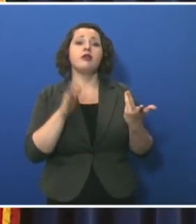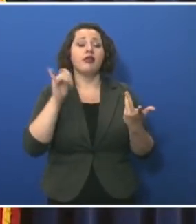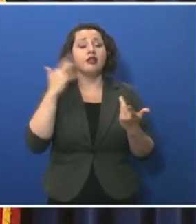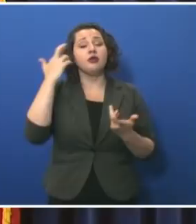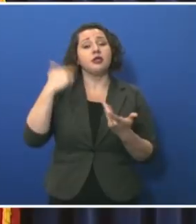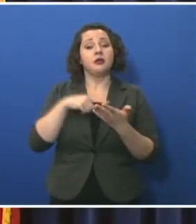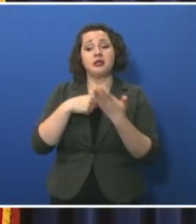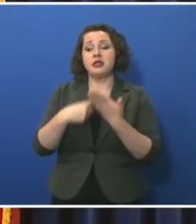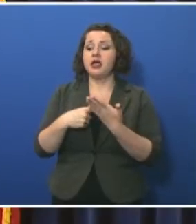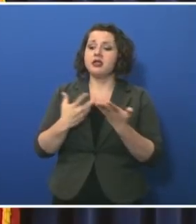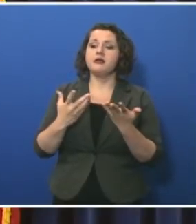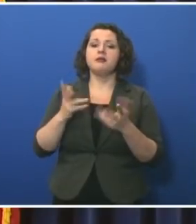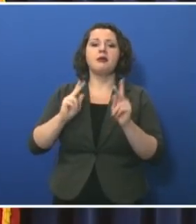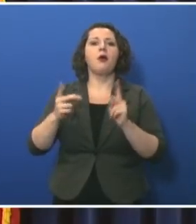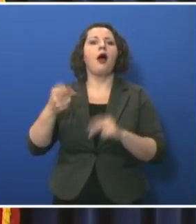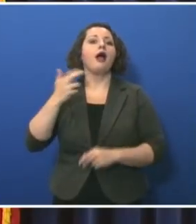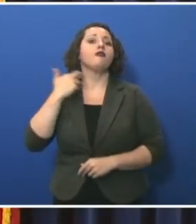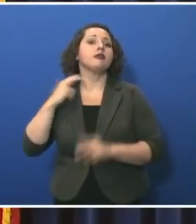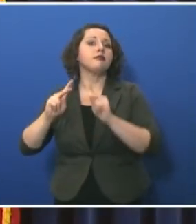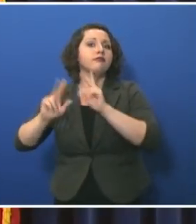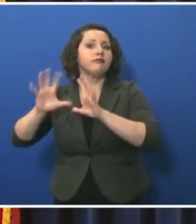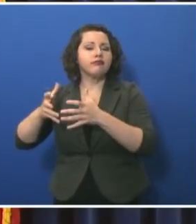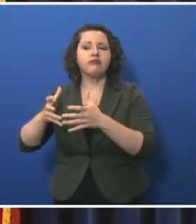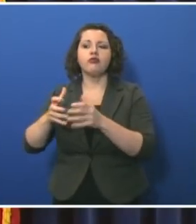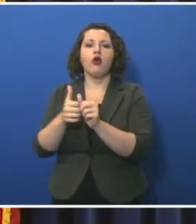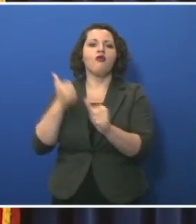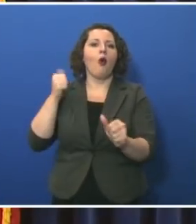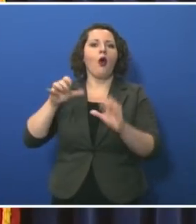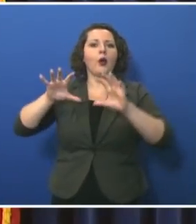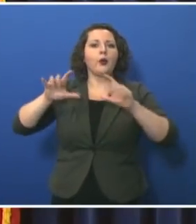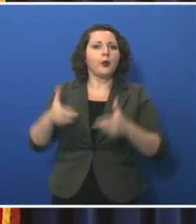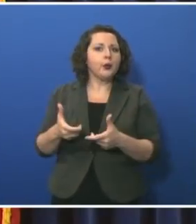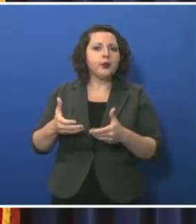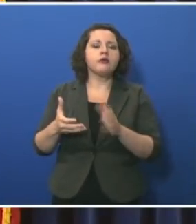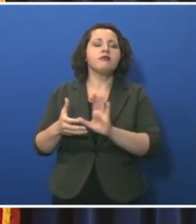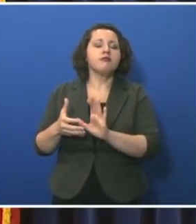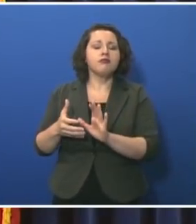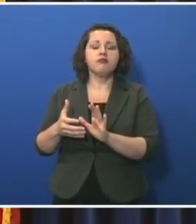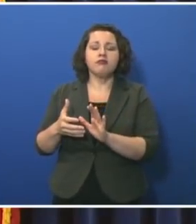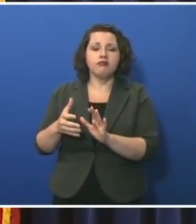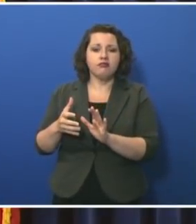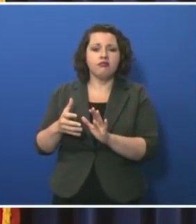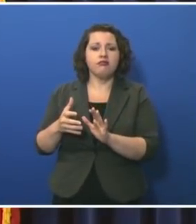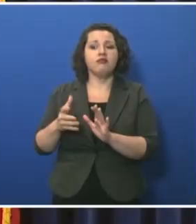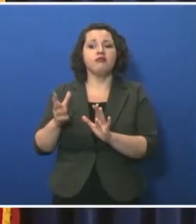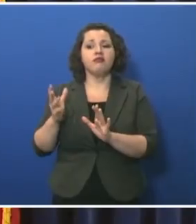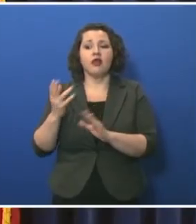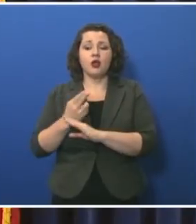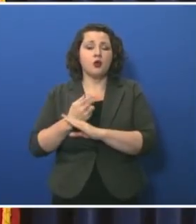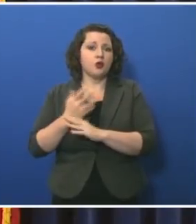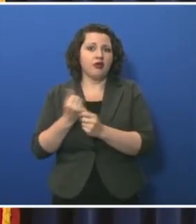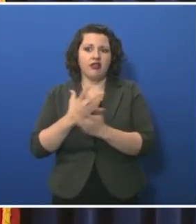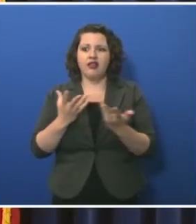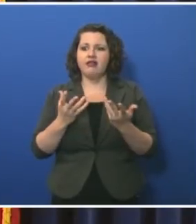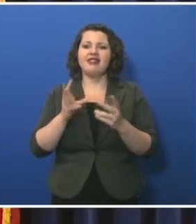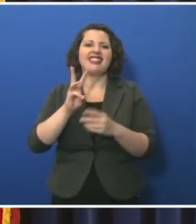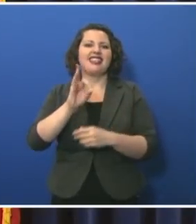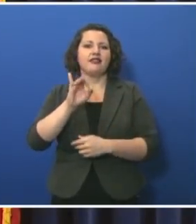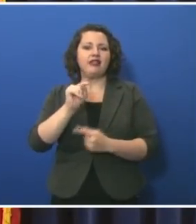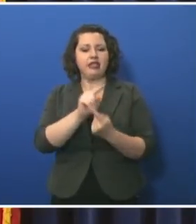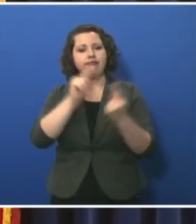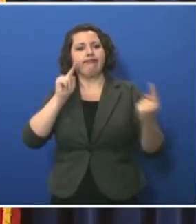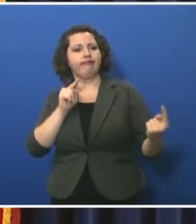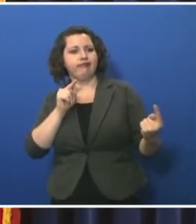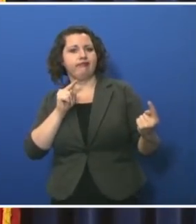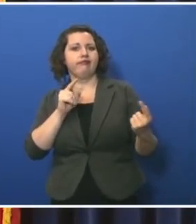like people who are at higher risk, should avoid group settings, and using all of the techniques like staying 6 feet away from